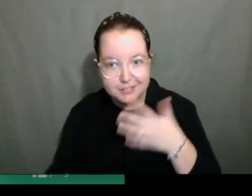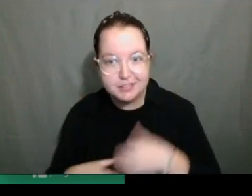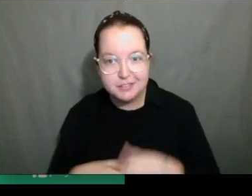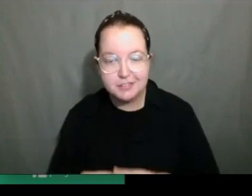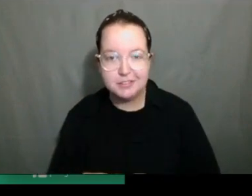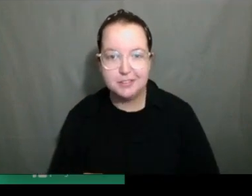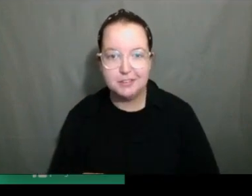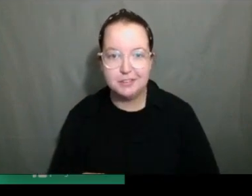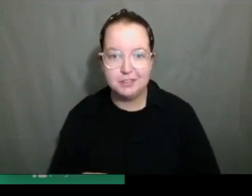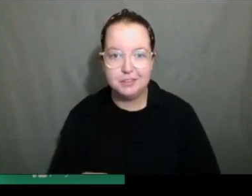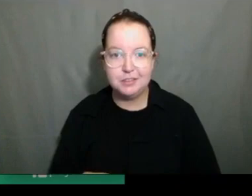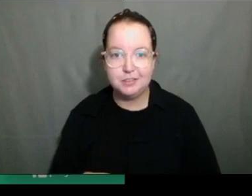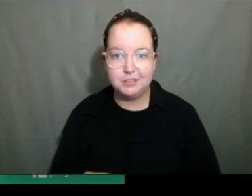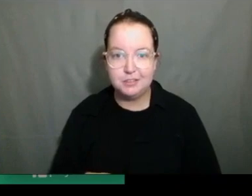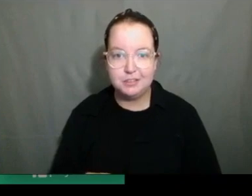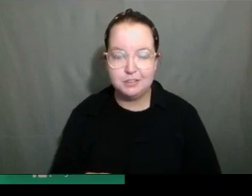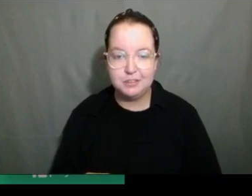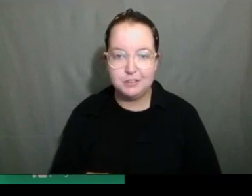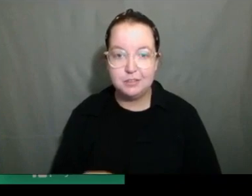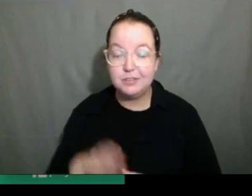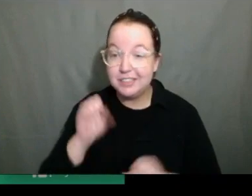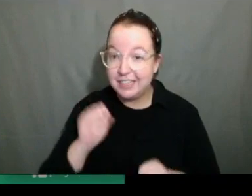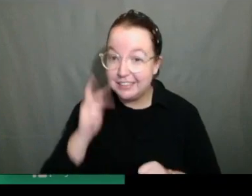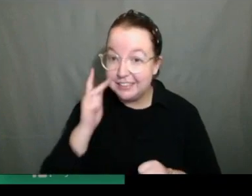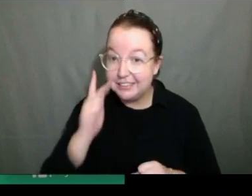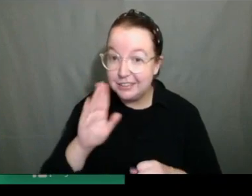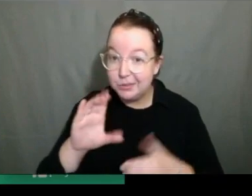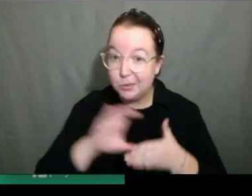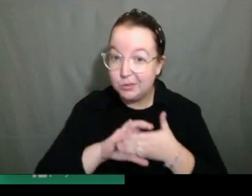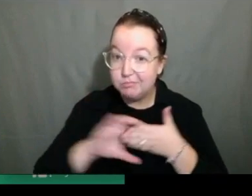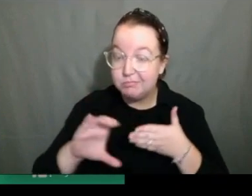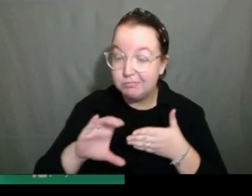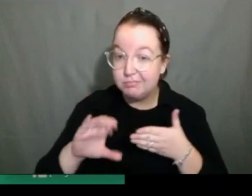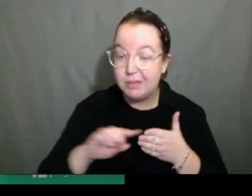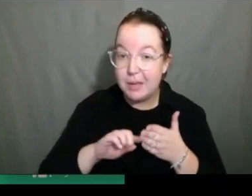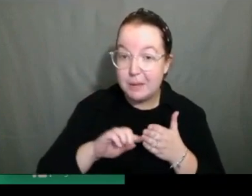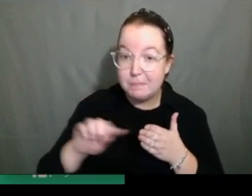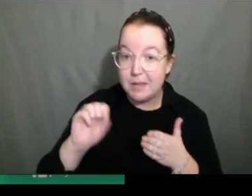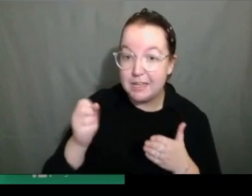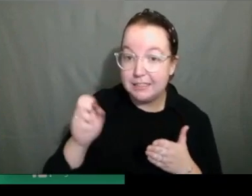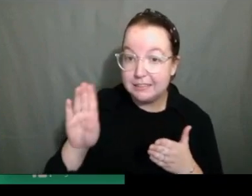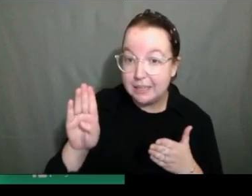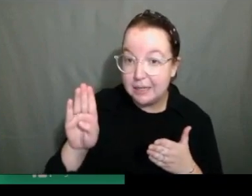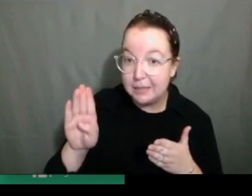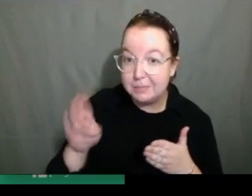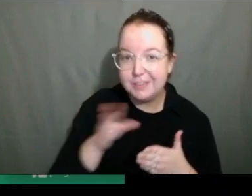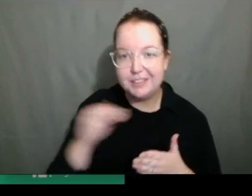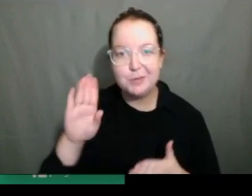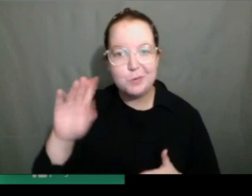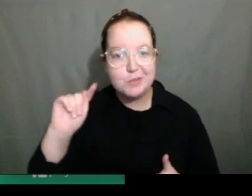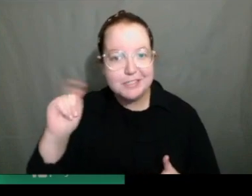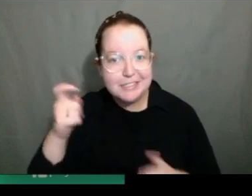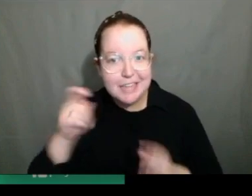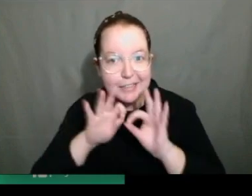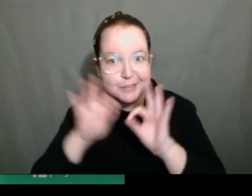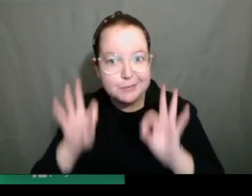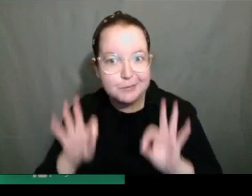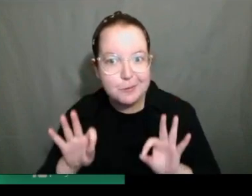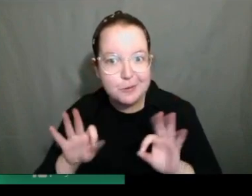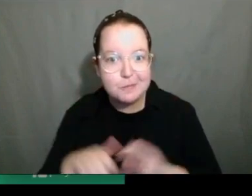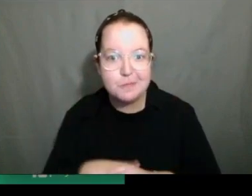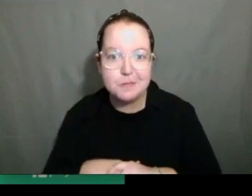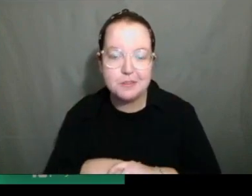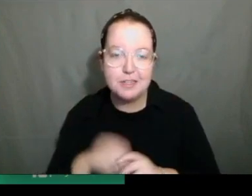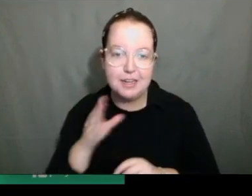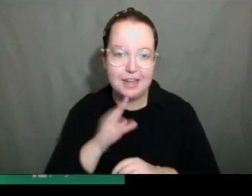also look at how to view your pay stub and year-end tax forms, and then all of the different resources that are available to